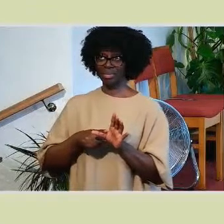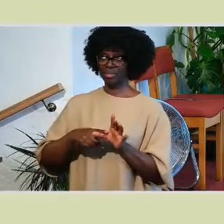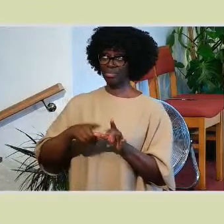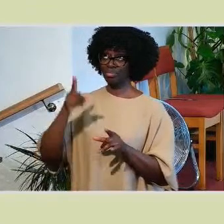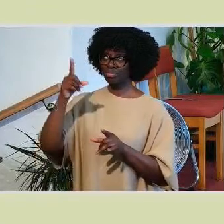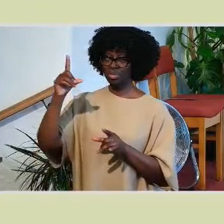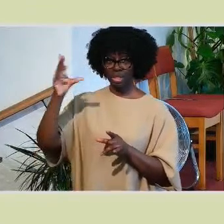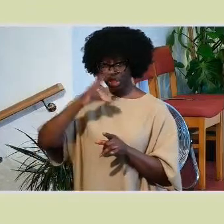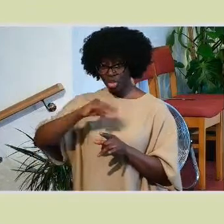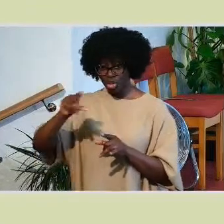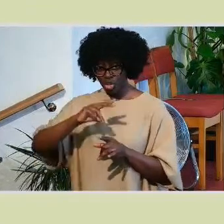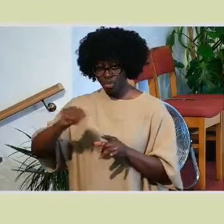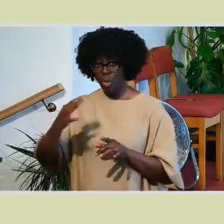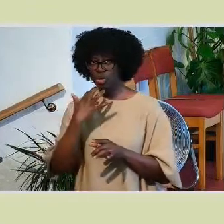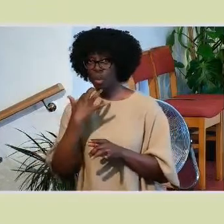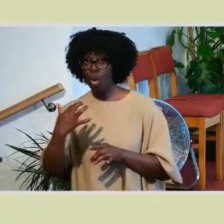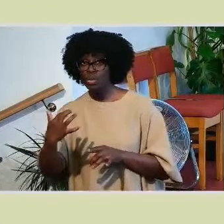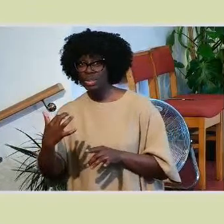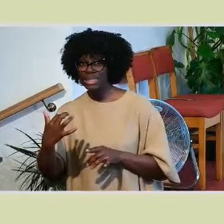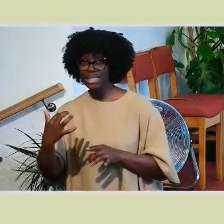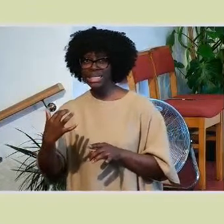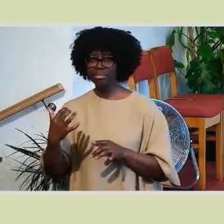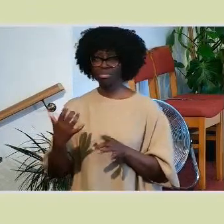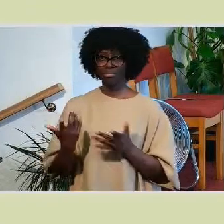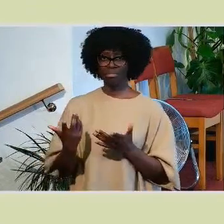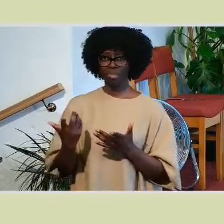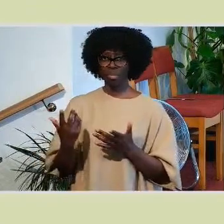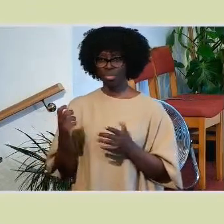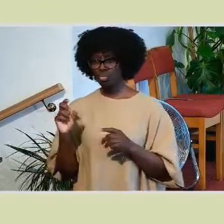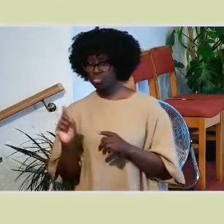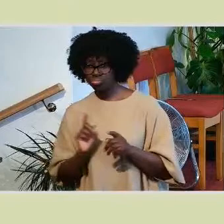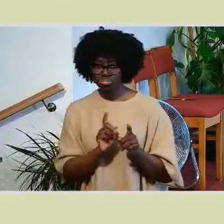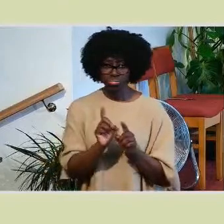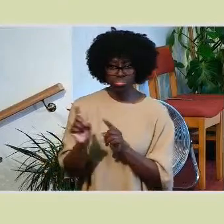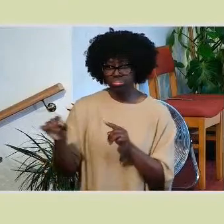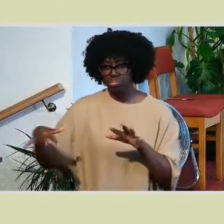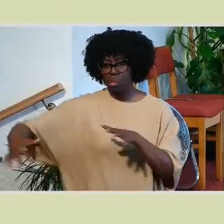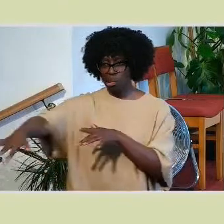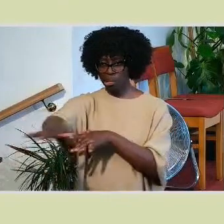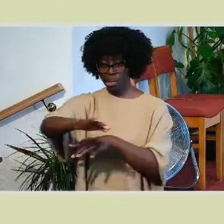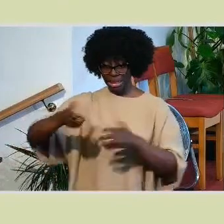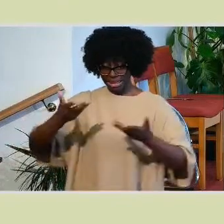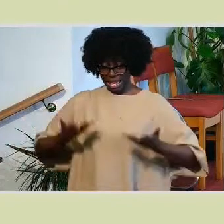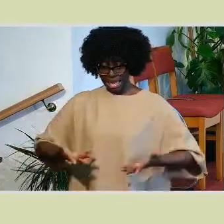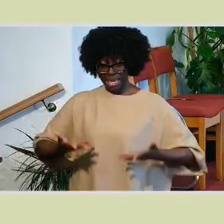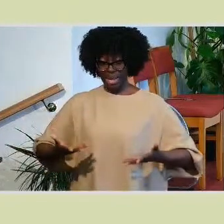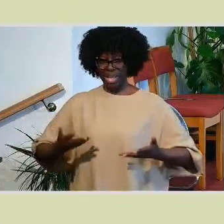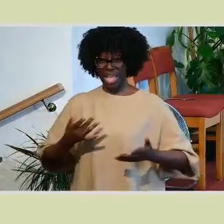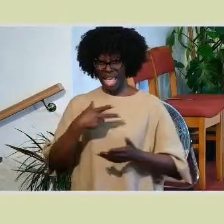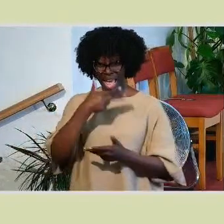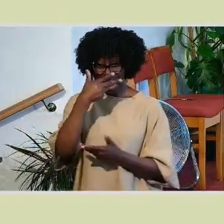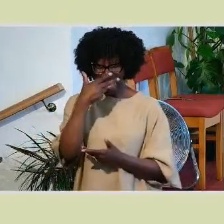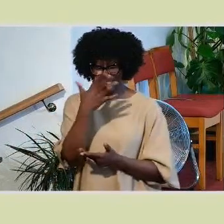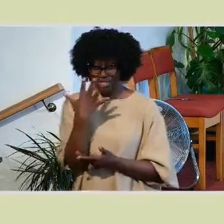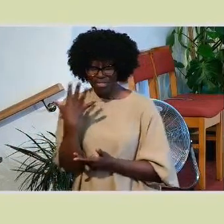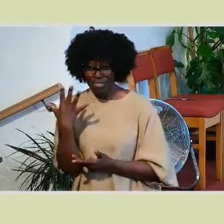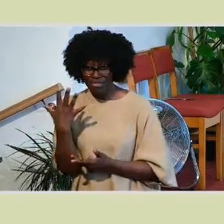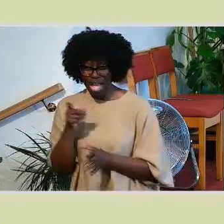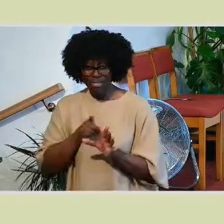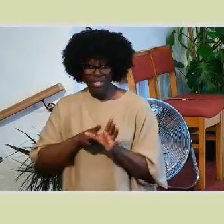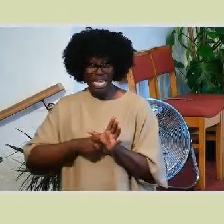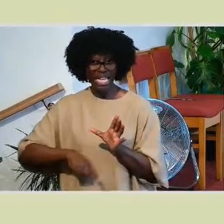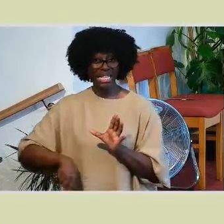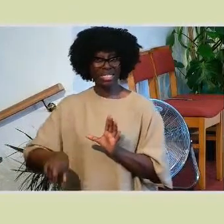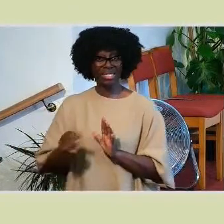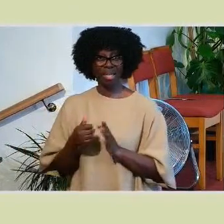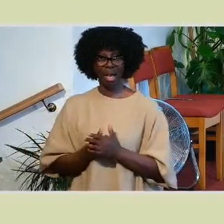to Moses, while Israel was wandering in the wilderness. And now here I am this day, 85 years old, yet I am as strong